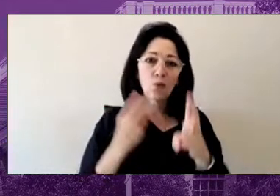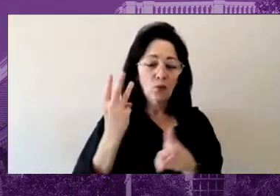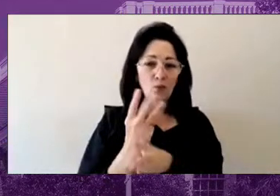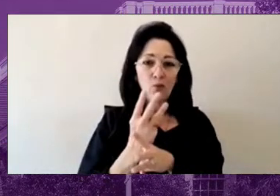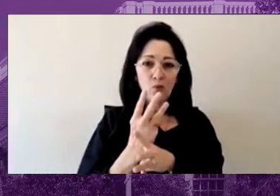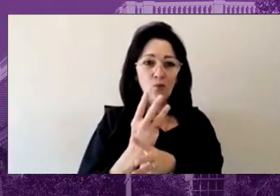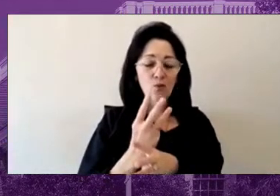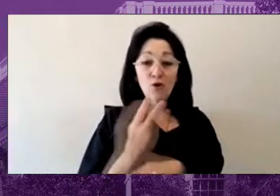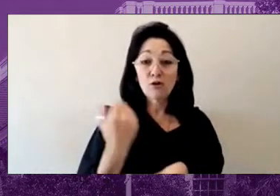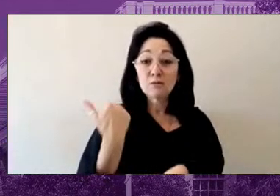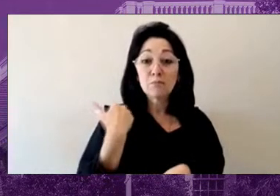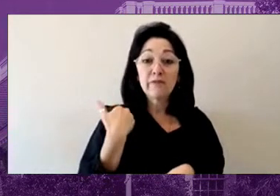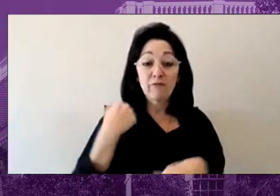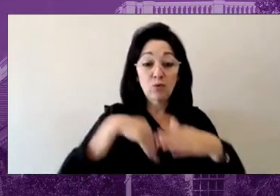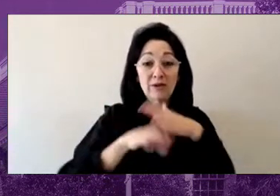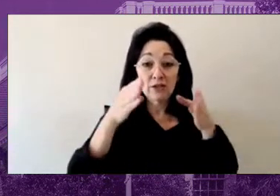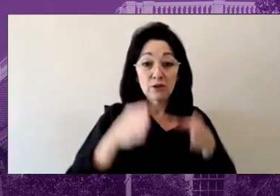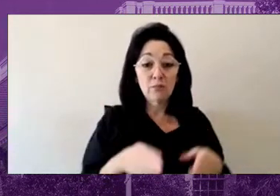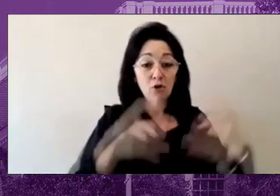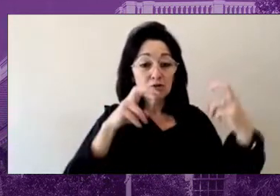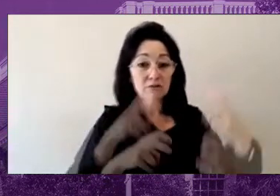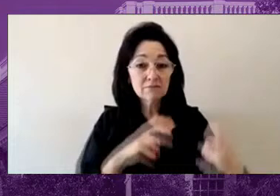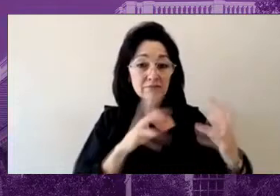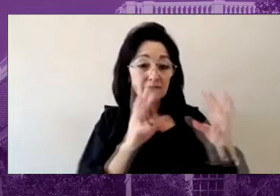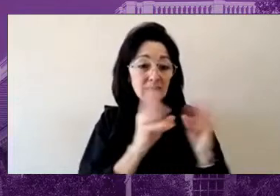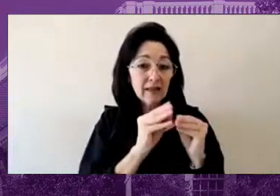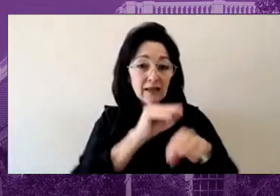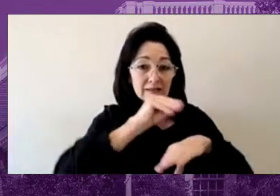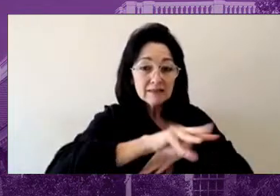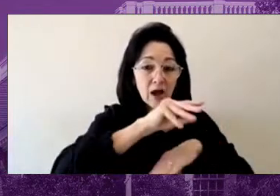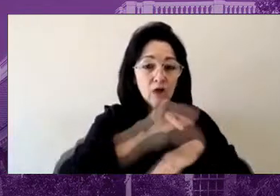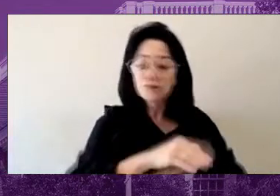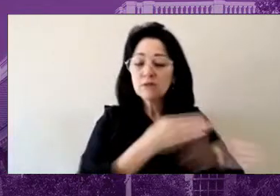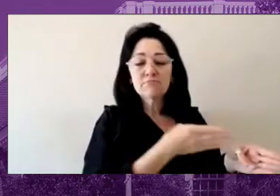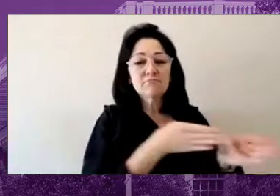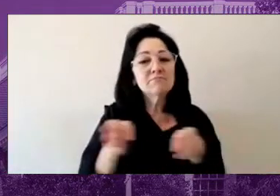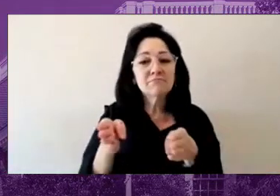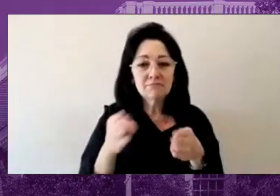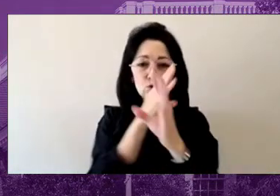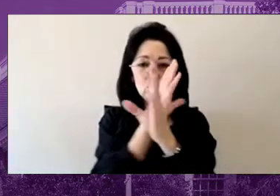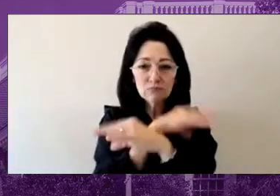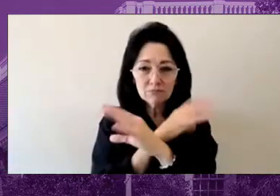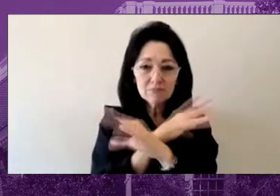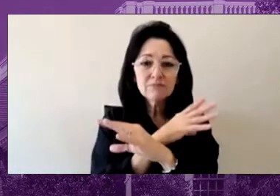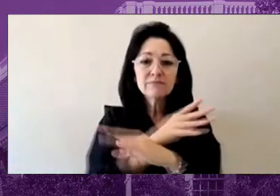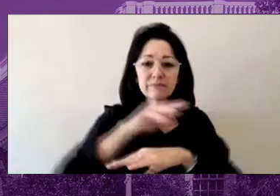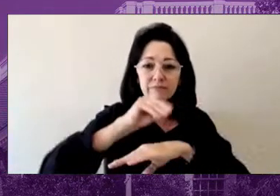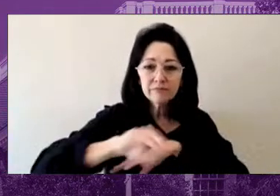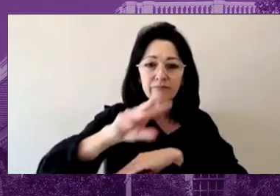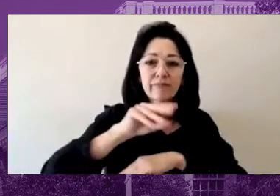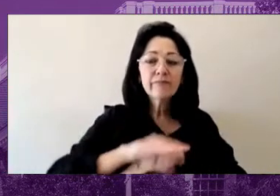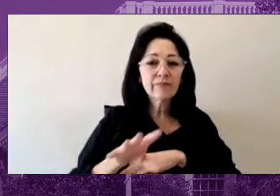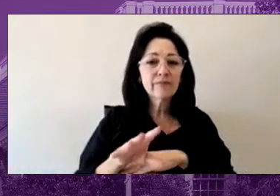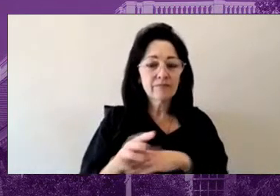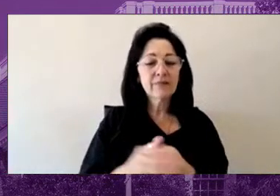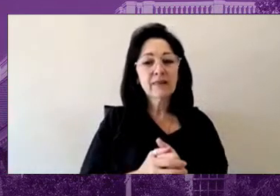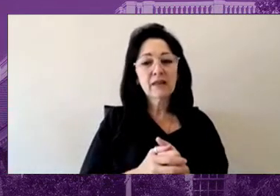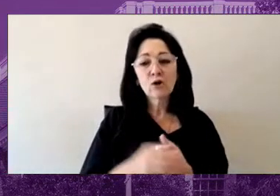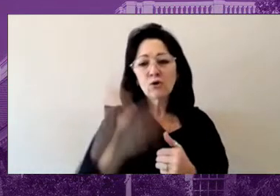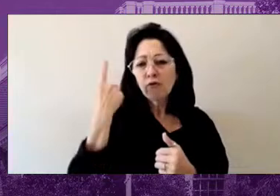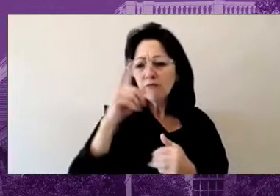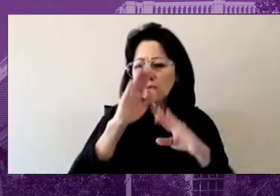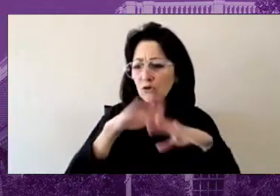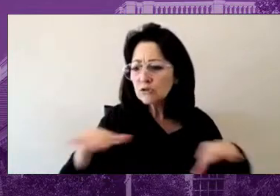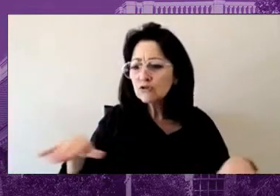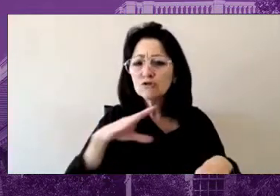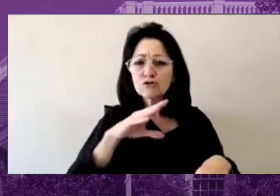counseling and group services continued for the victims, offenders, and children impacted by domestic violence. And to our